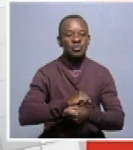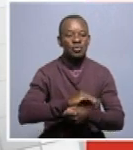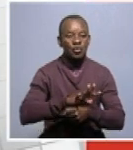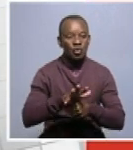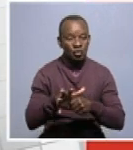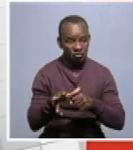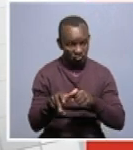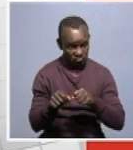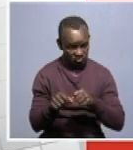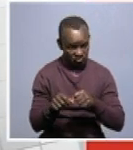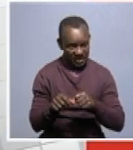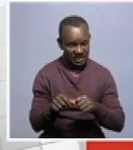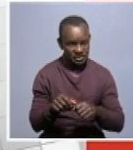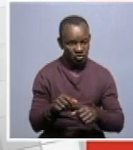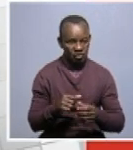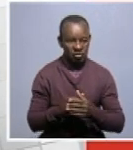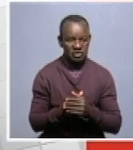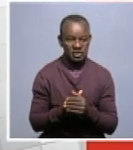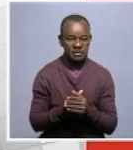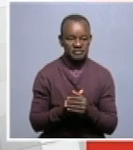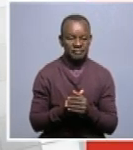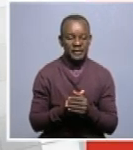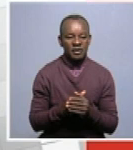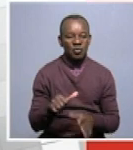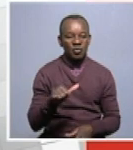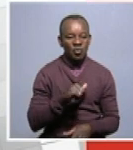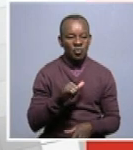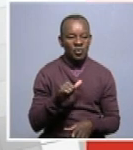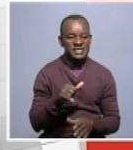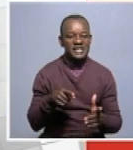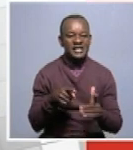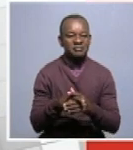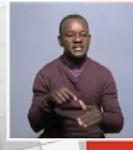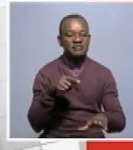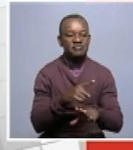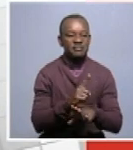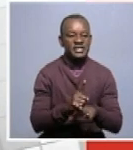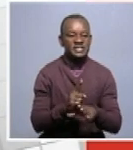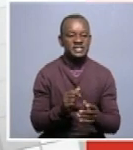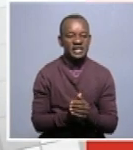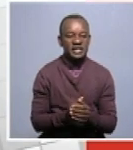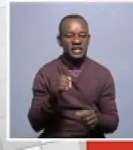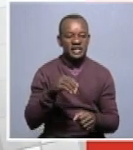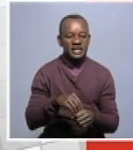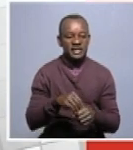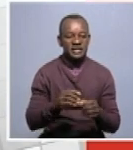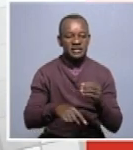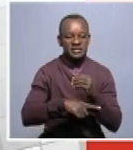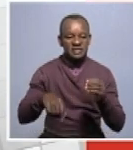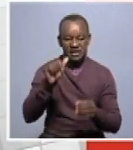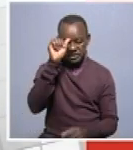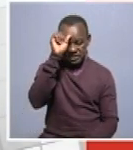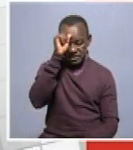identified in India first, and it was determined as variant of concern